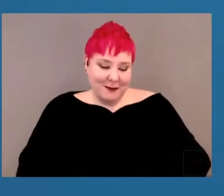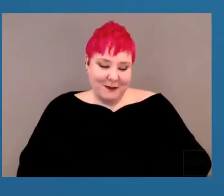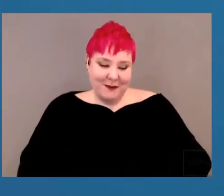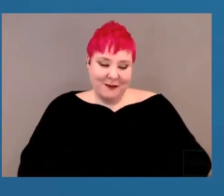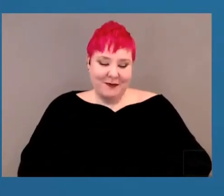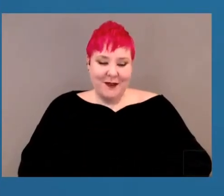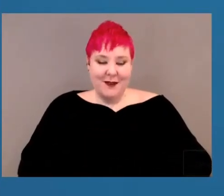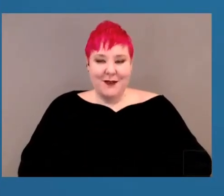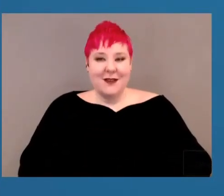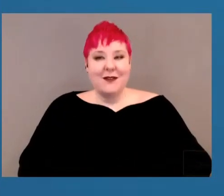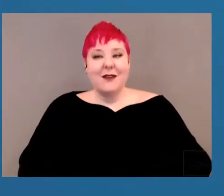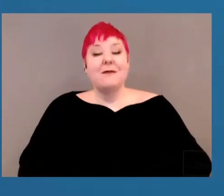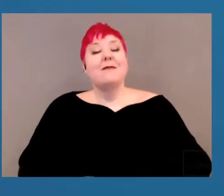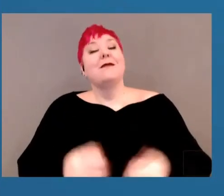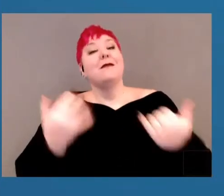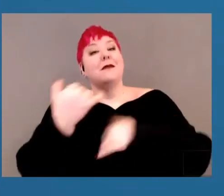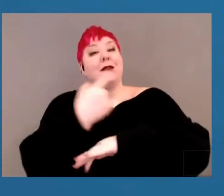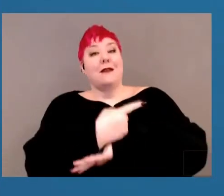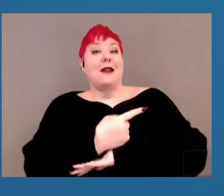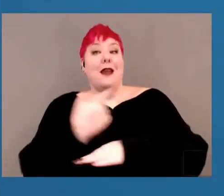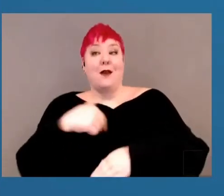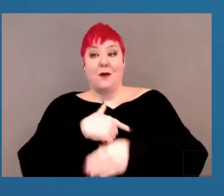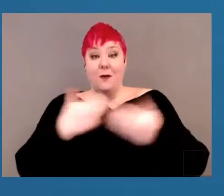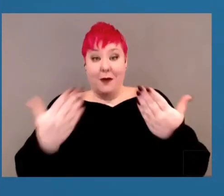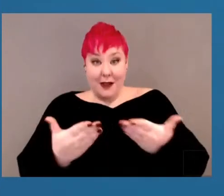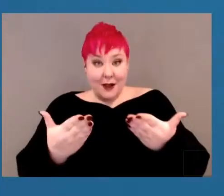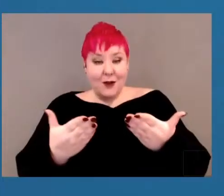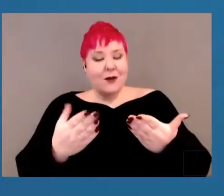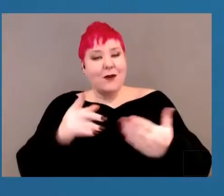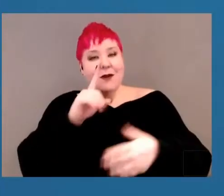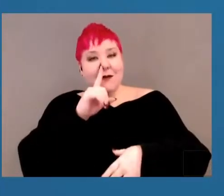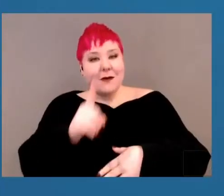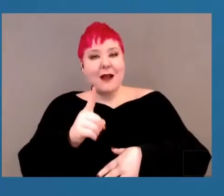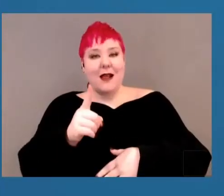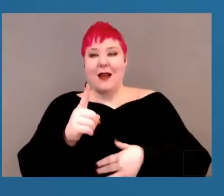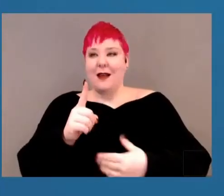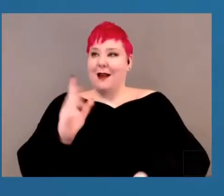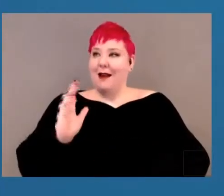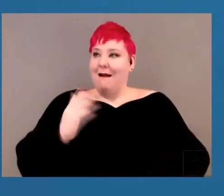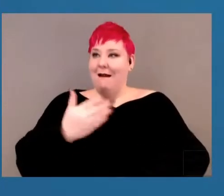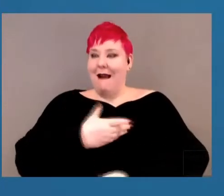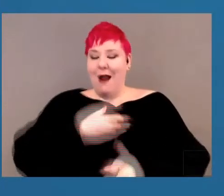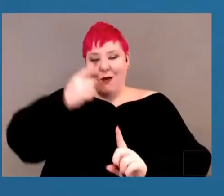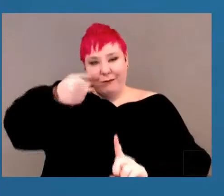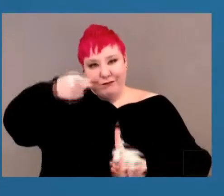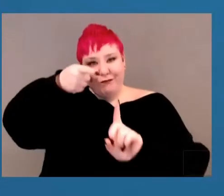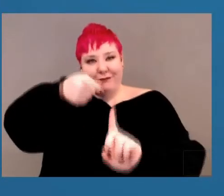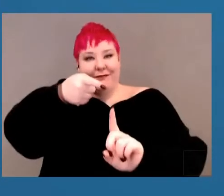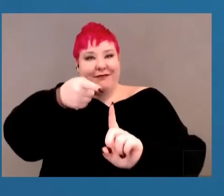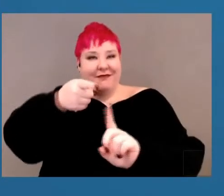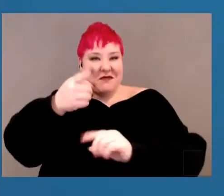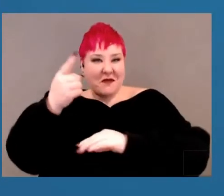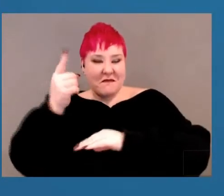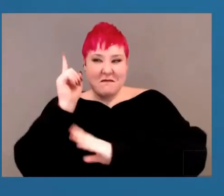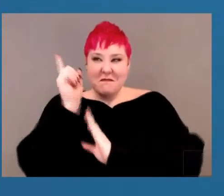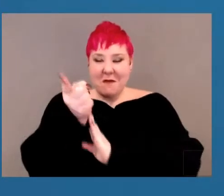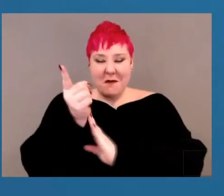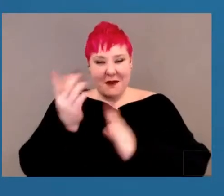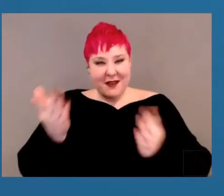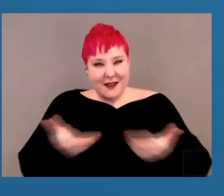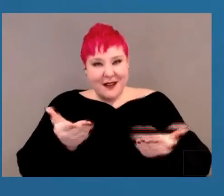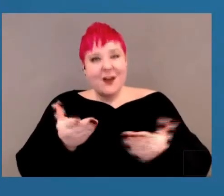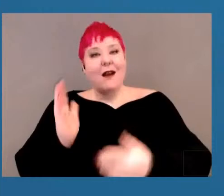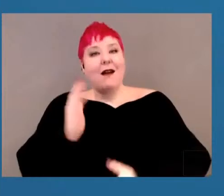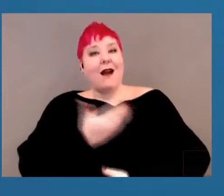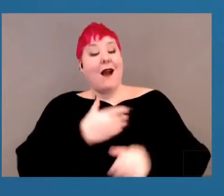Today we're here to celebrate a major milestone in the growth of this site, expanding our capabilities and